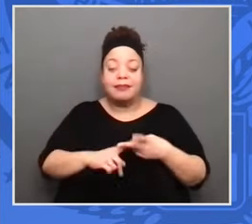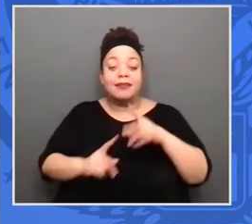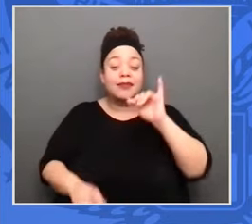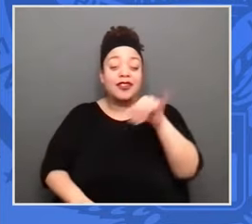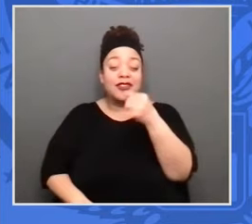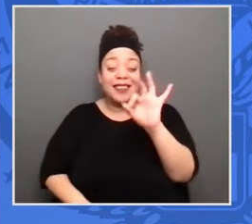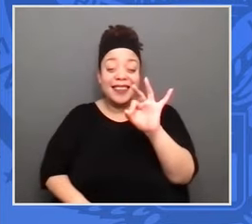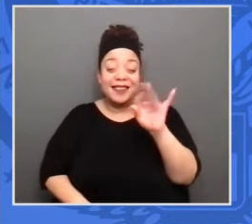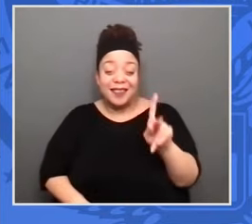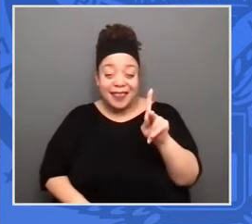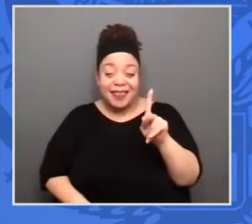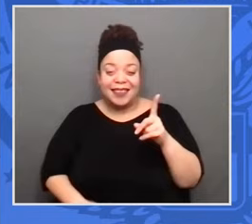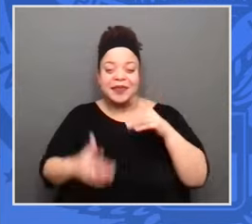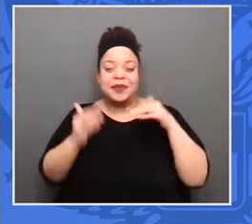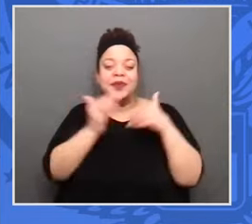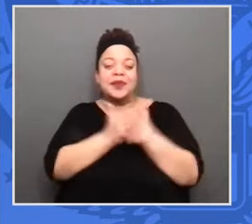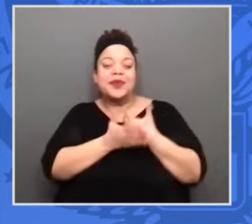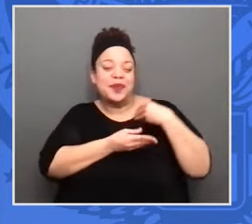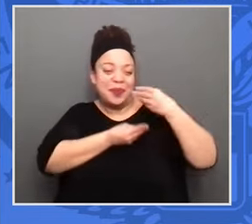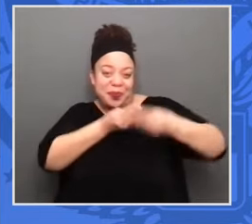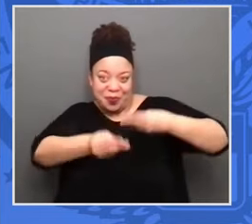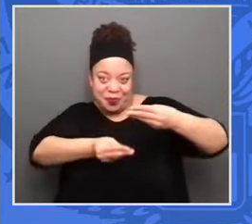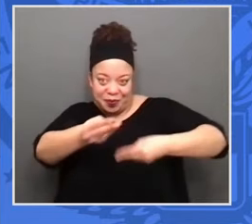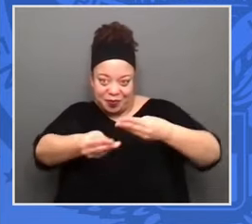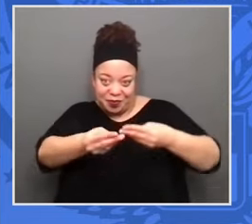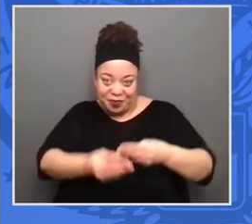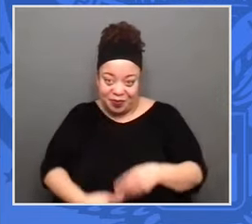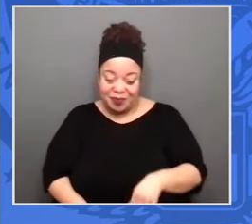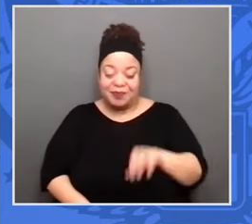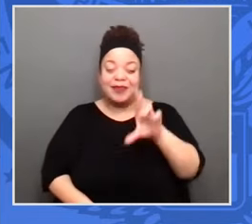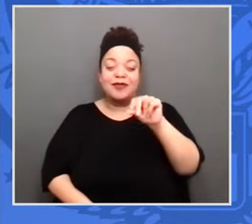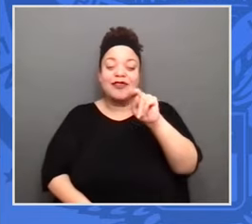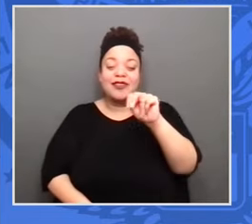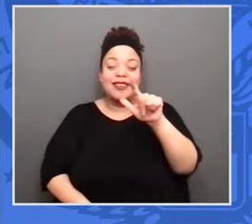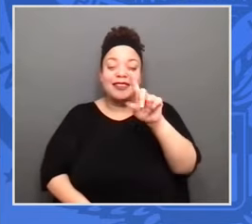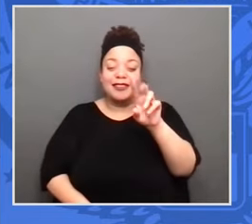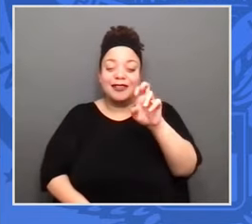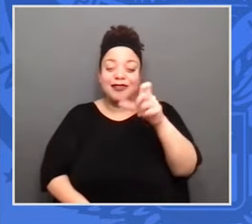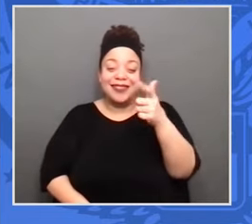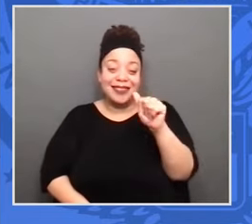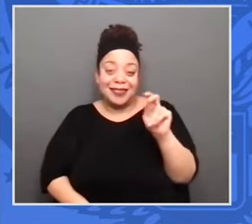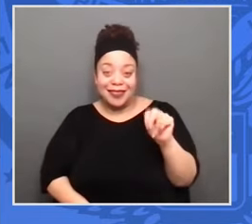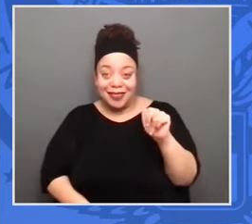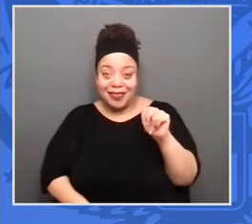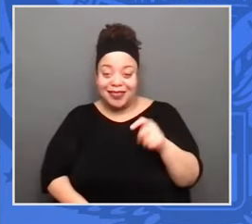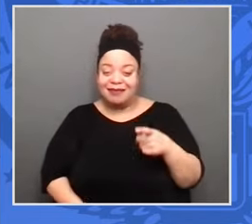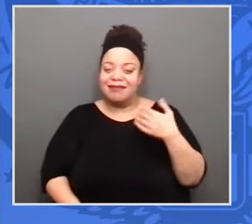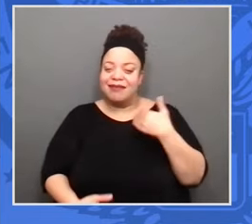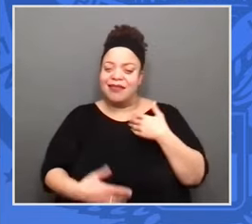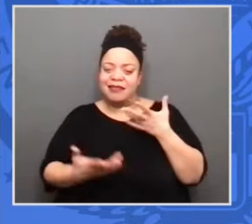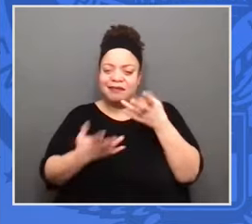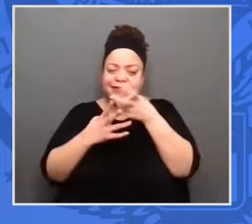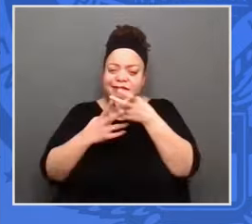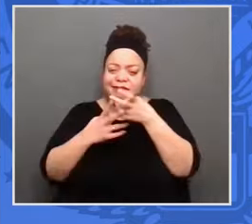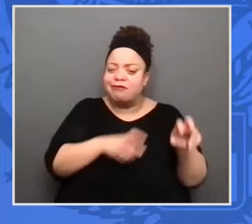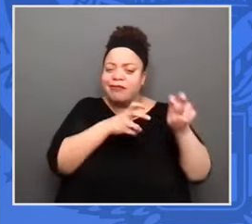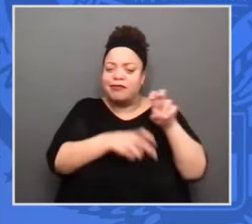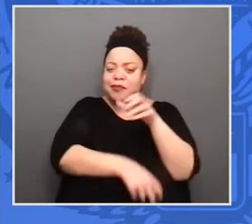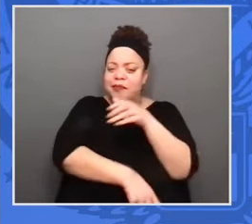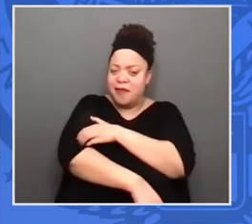peaceful transition of power for a shining city on a hill. And Abraham Lincoln sought to unite